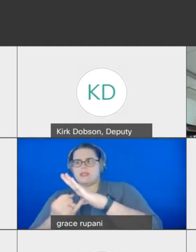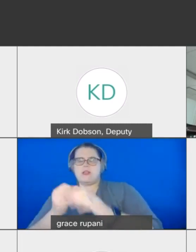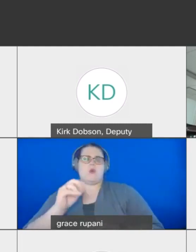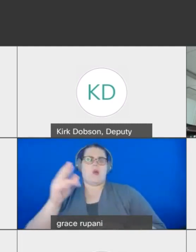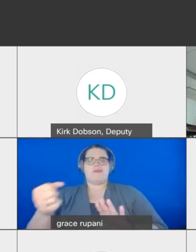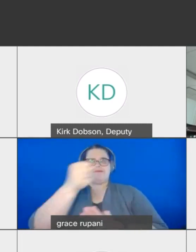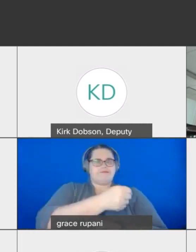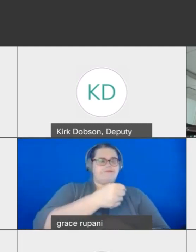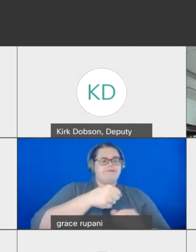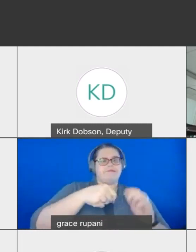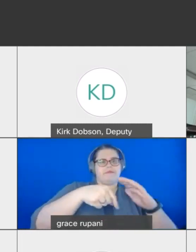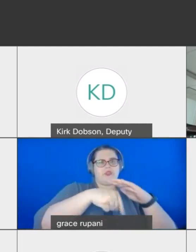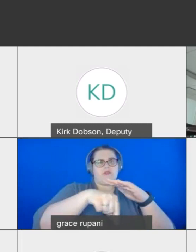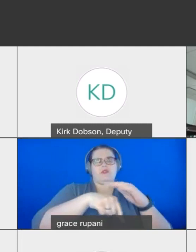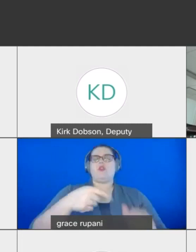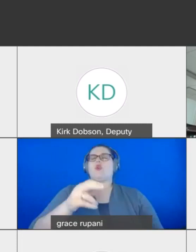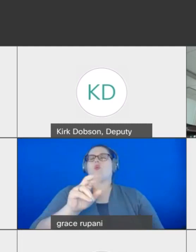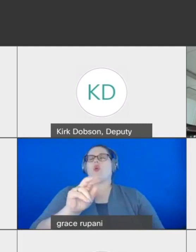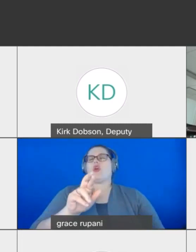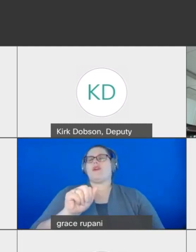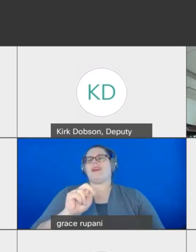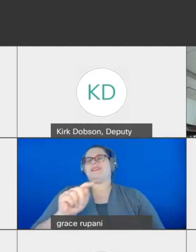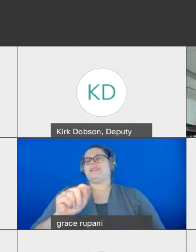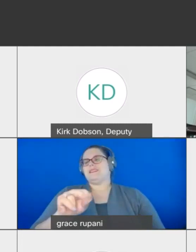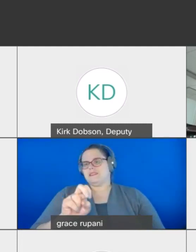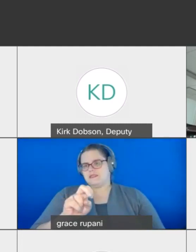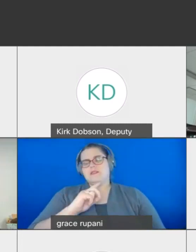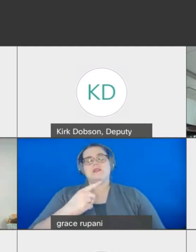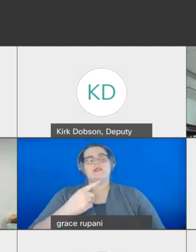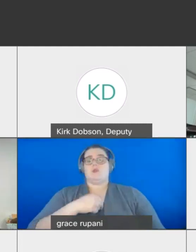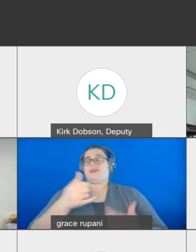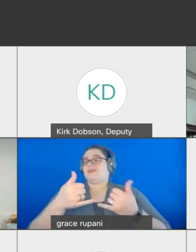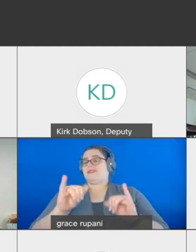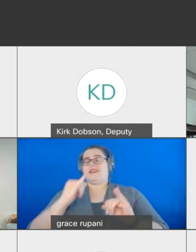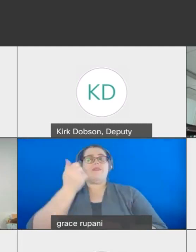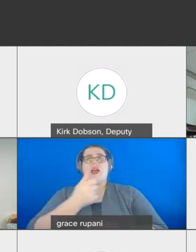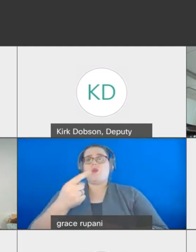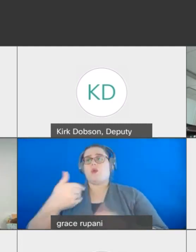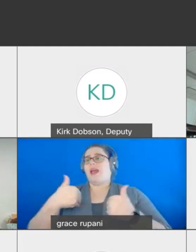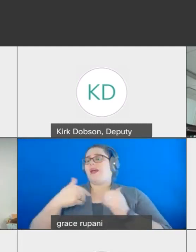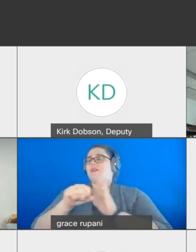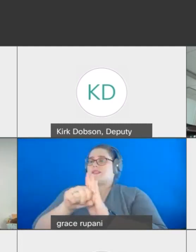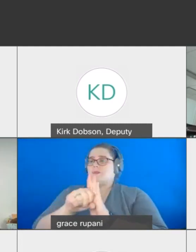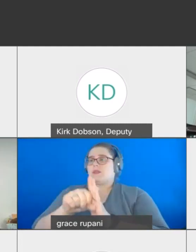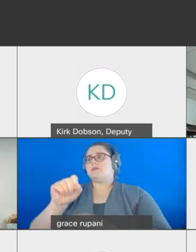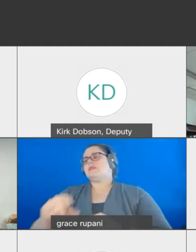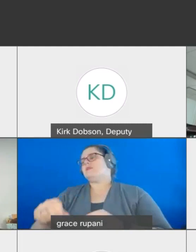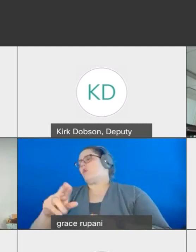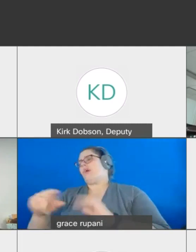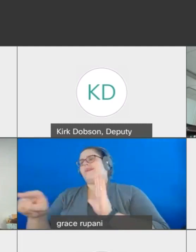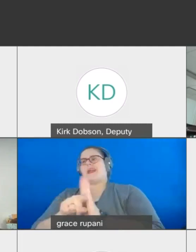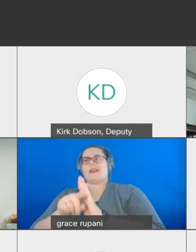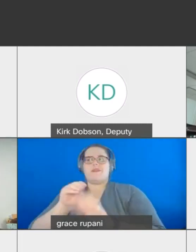we would still want those that are experiencing symptoms or and those that